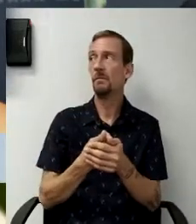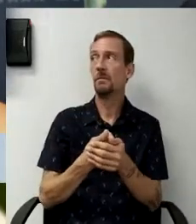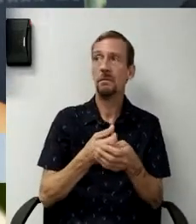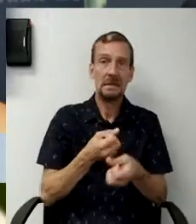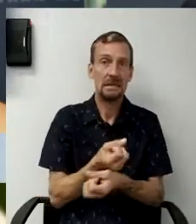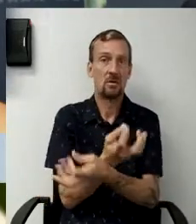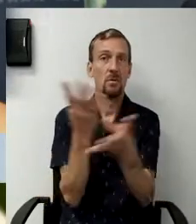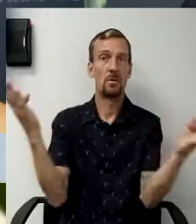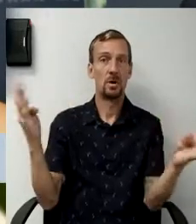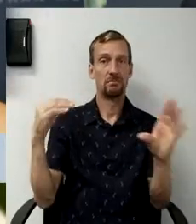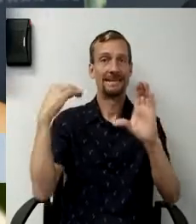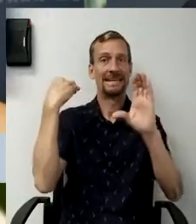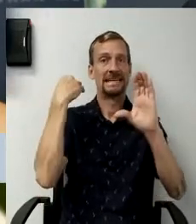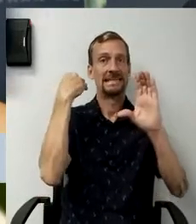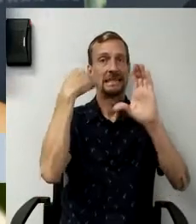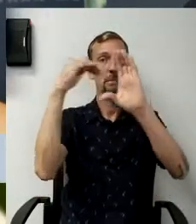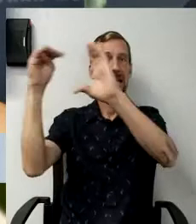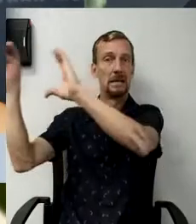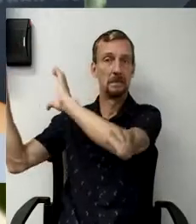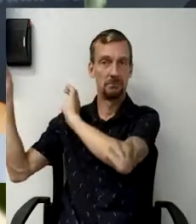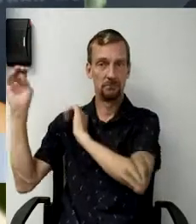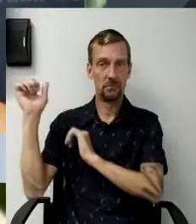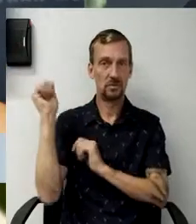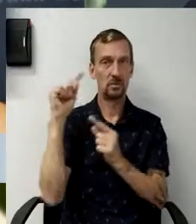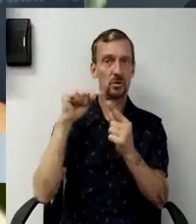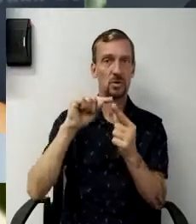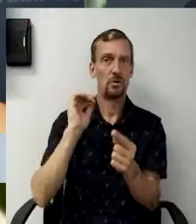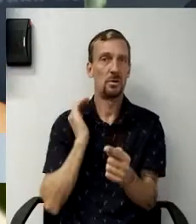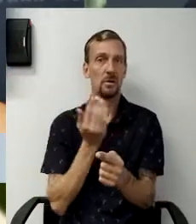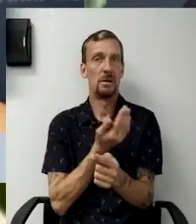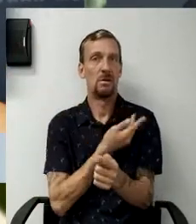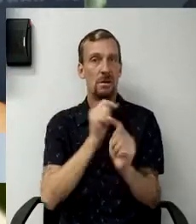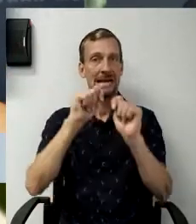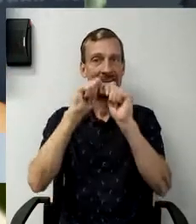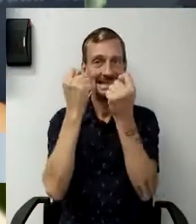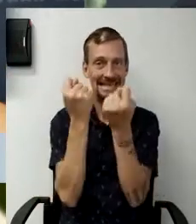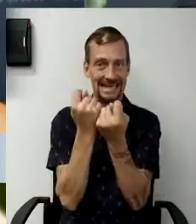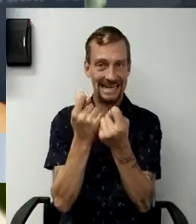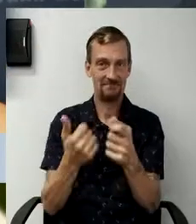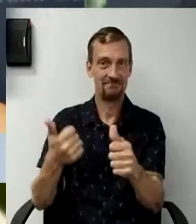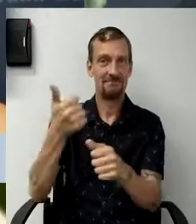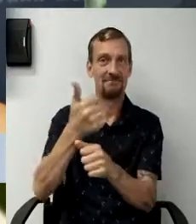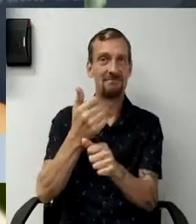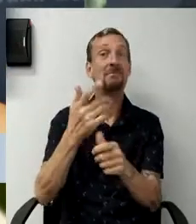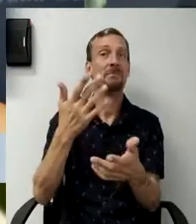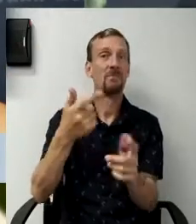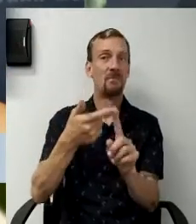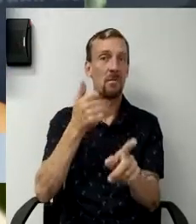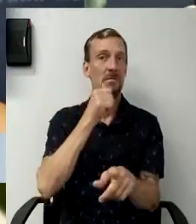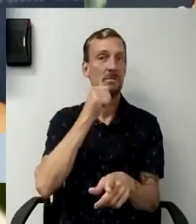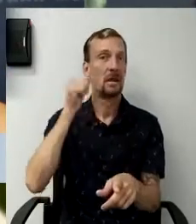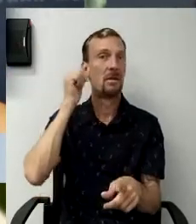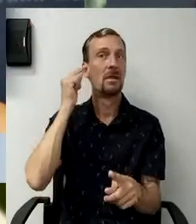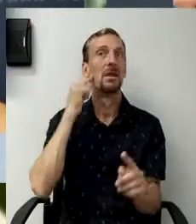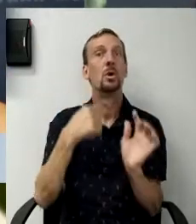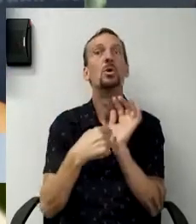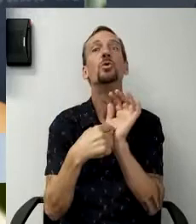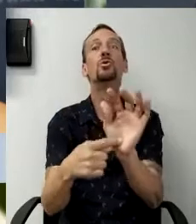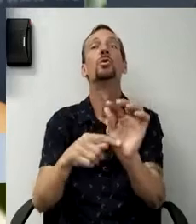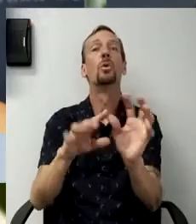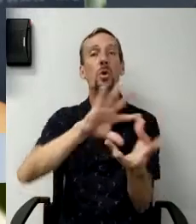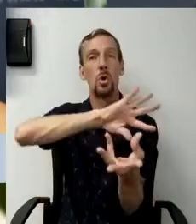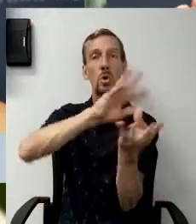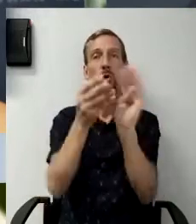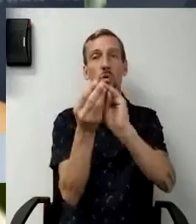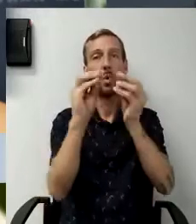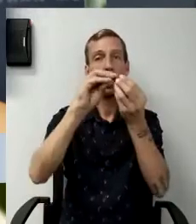distributed an email to our executive team, I think it was yesterday, that showed the total number of